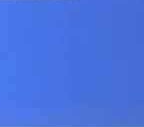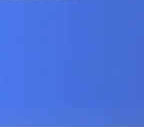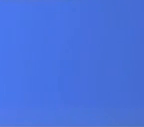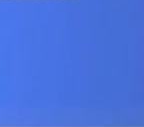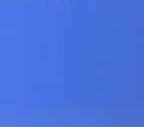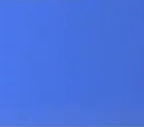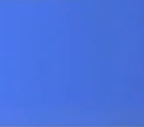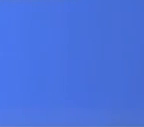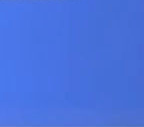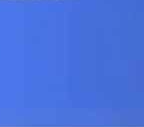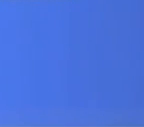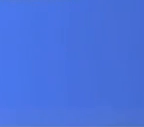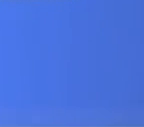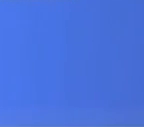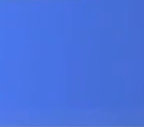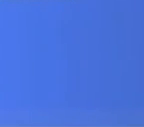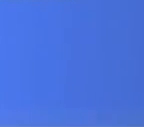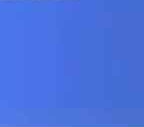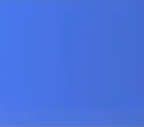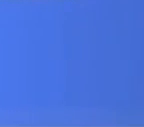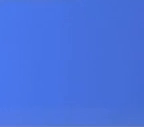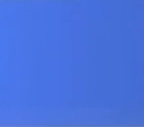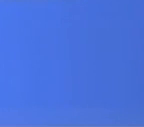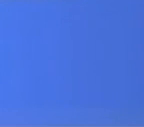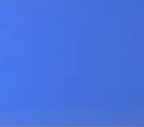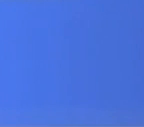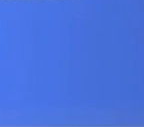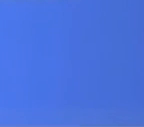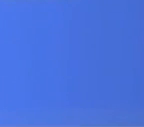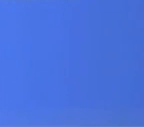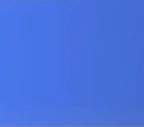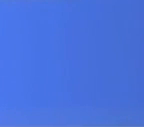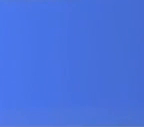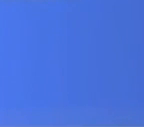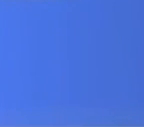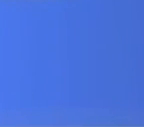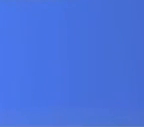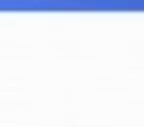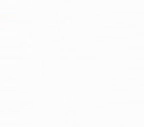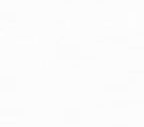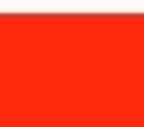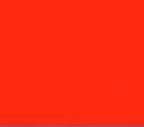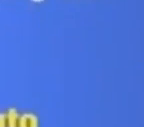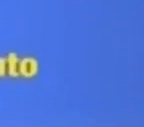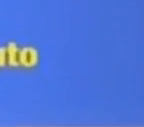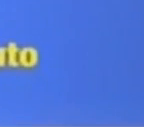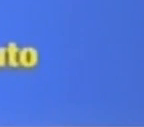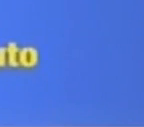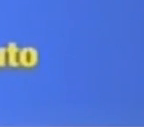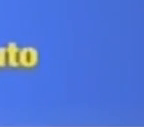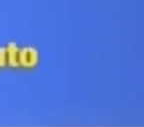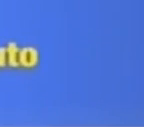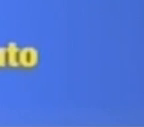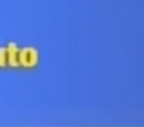said, quote, "May the Almighty God rest the soul of our brother and friend in eternal peace." Deputy President William